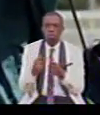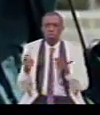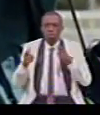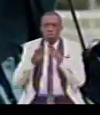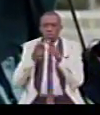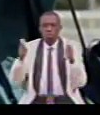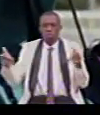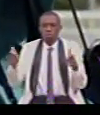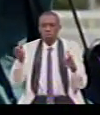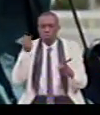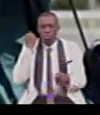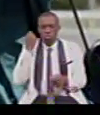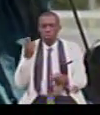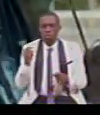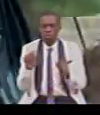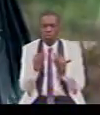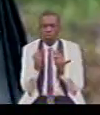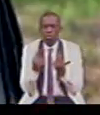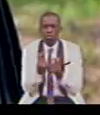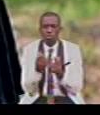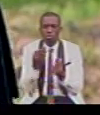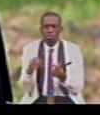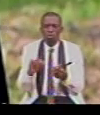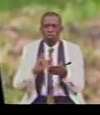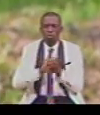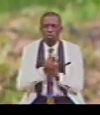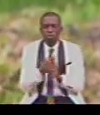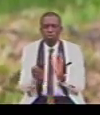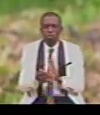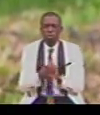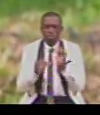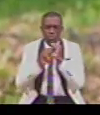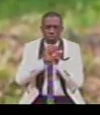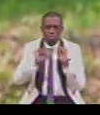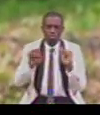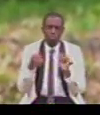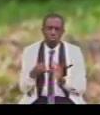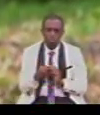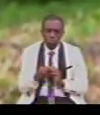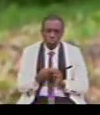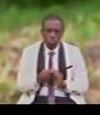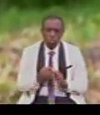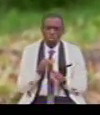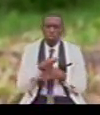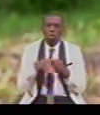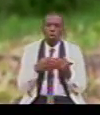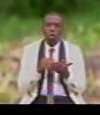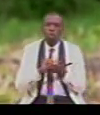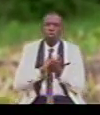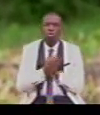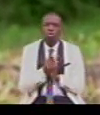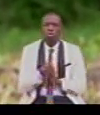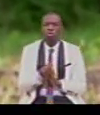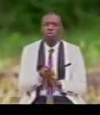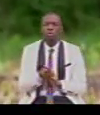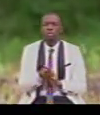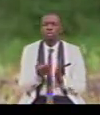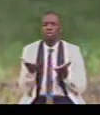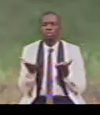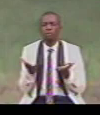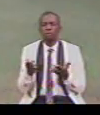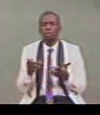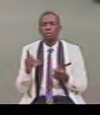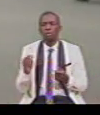of those that published. Look at that parable. All those servants that he sent, the first said they went,